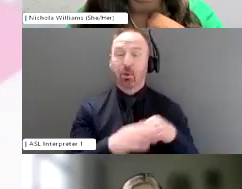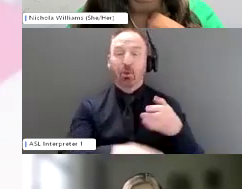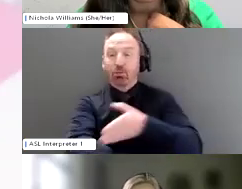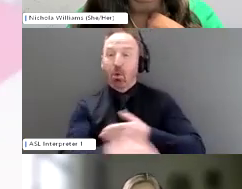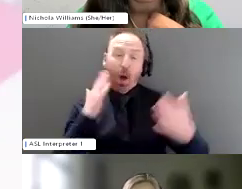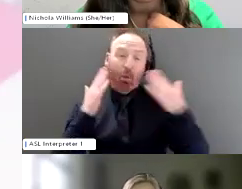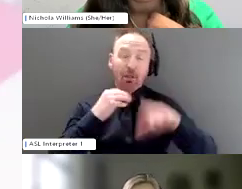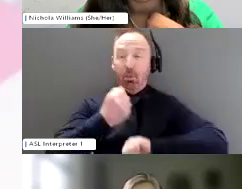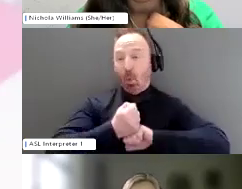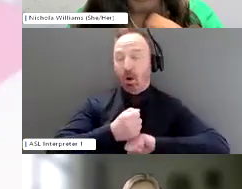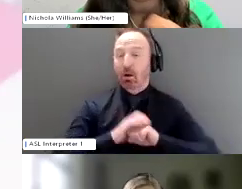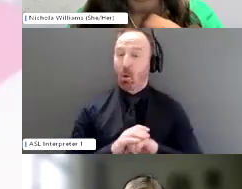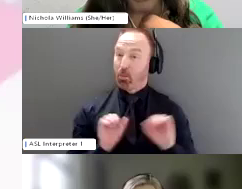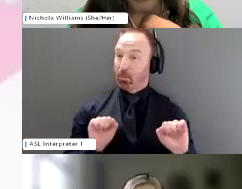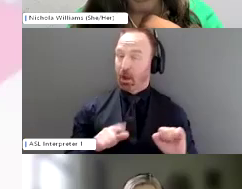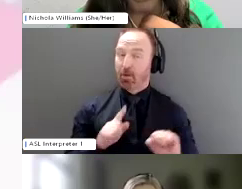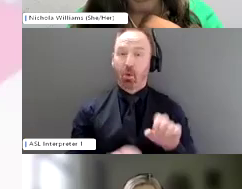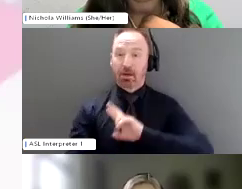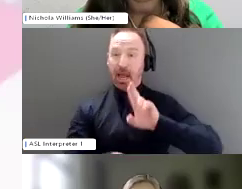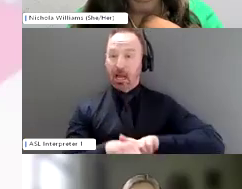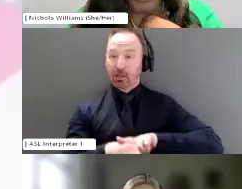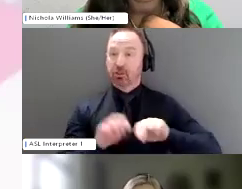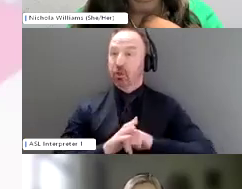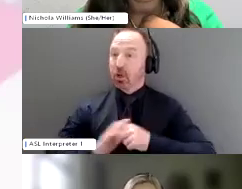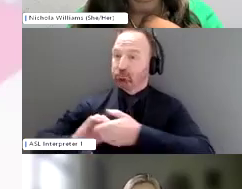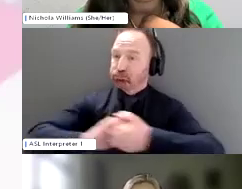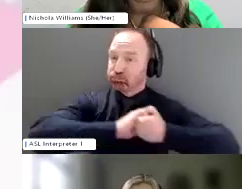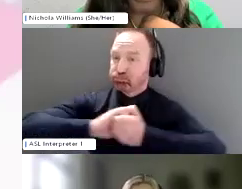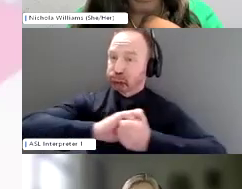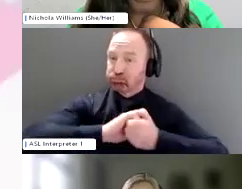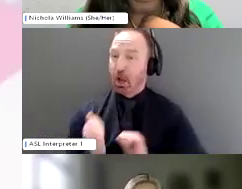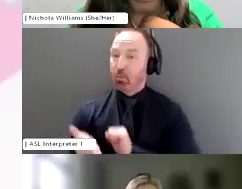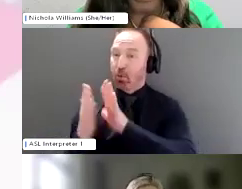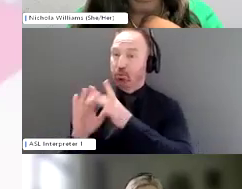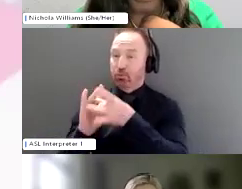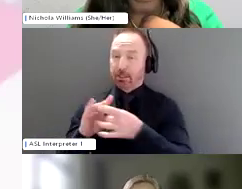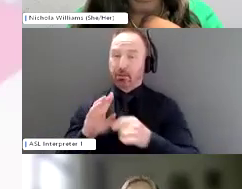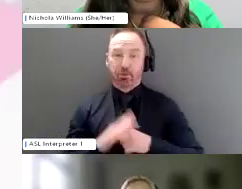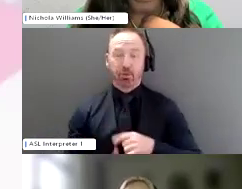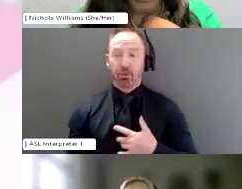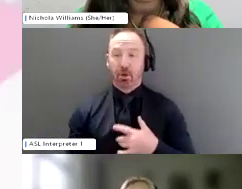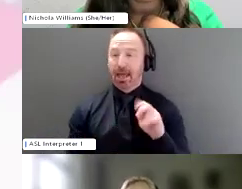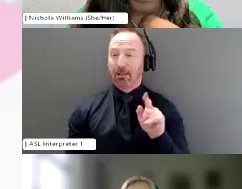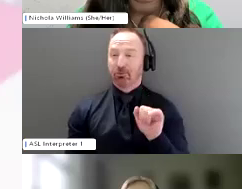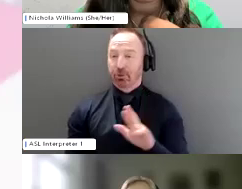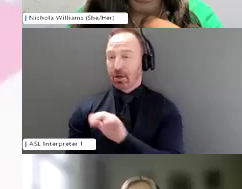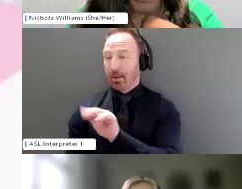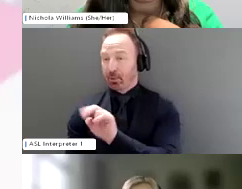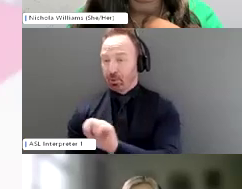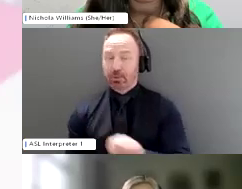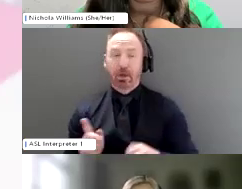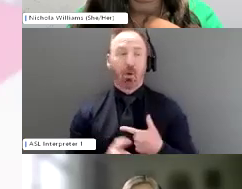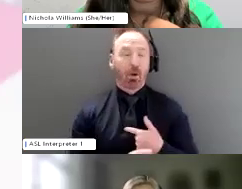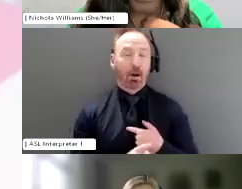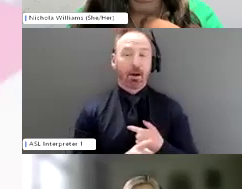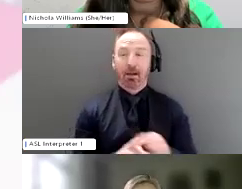capacity to have a national coordinated approach to the questions of elder abuse and neglect. And so, a